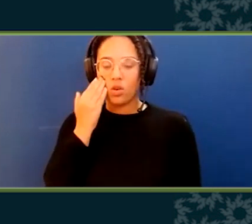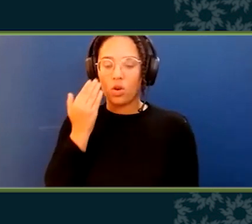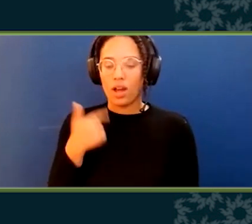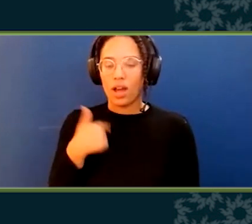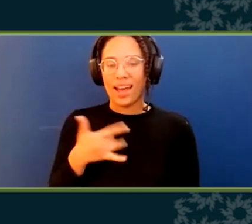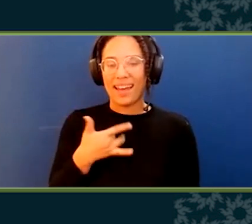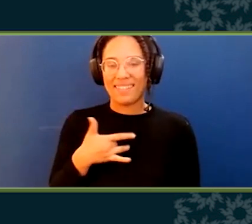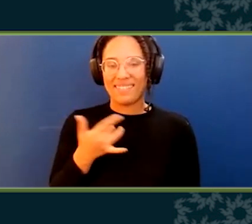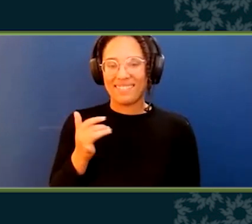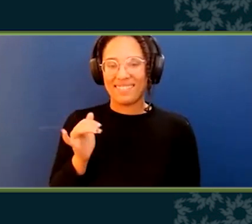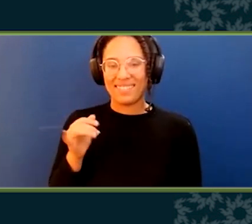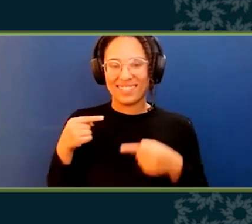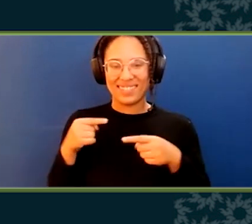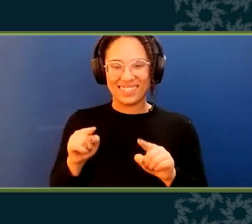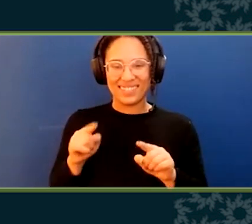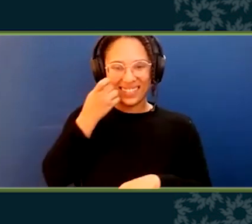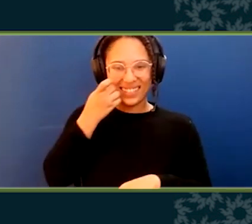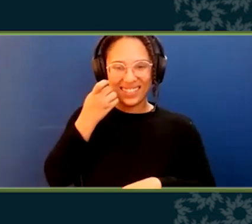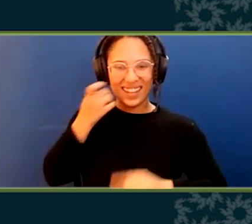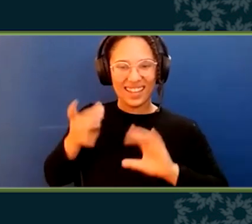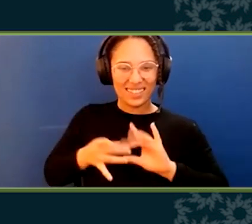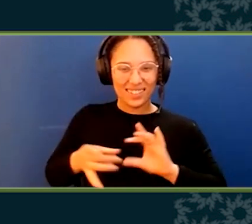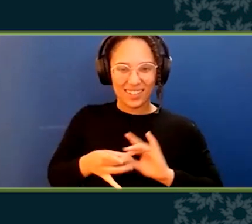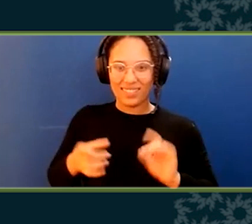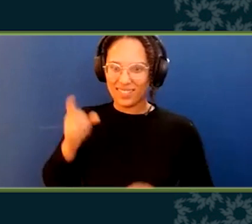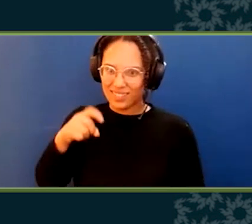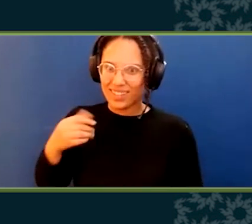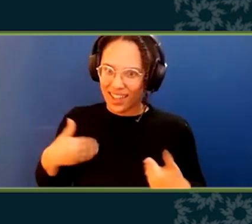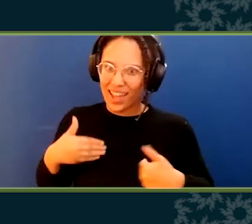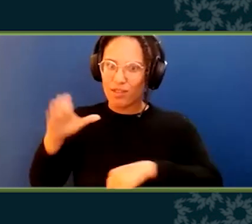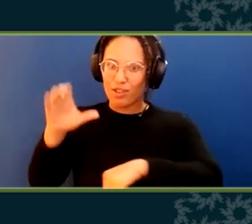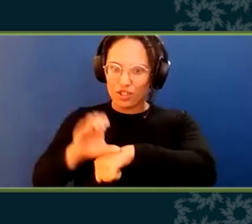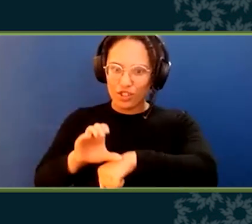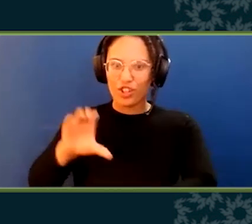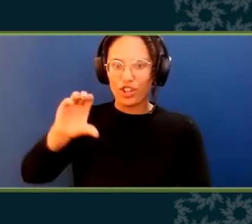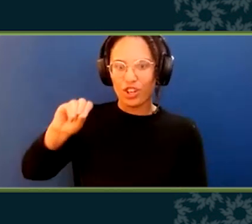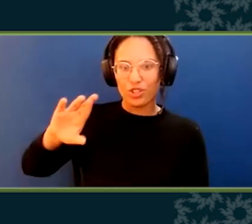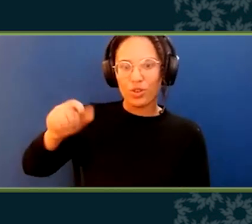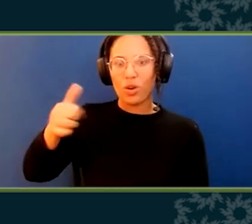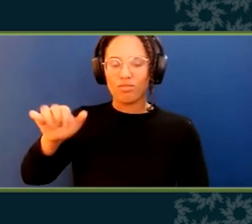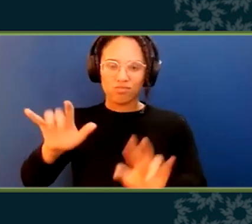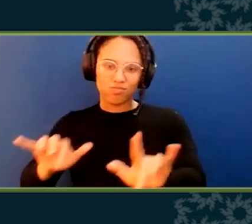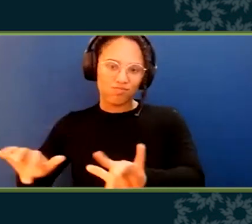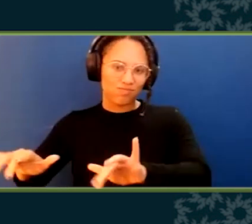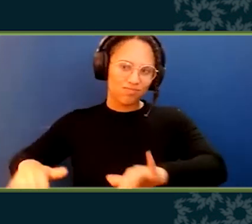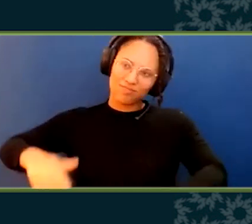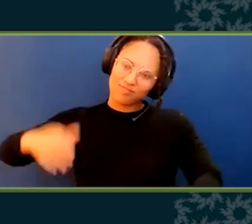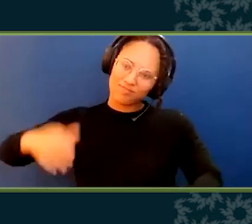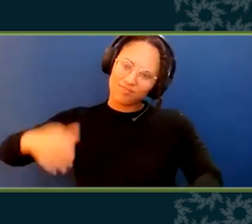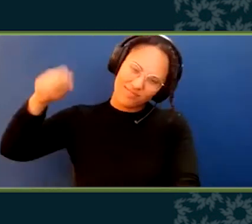at many moments that were being spoken right there. I was like, get it, Pastor. Since we've already gone to